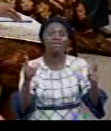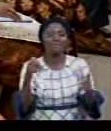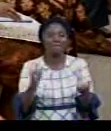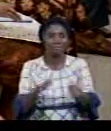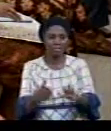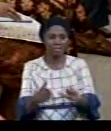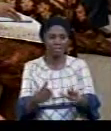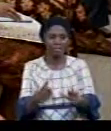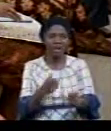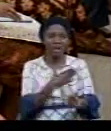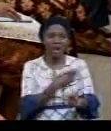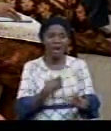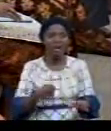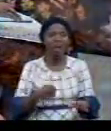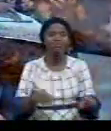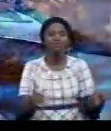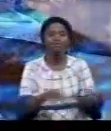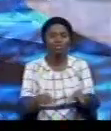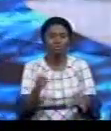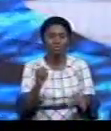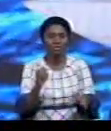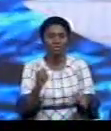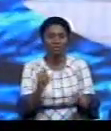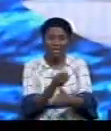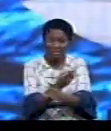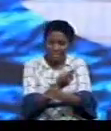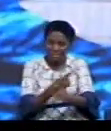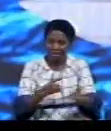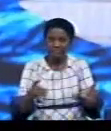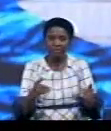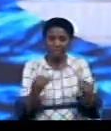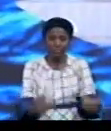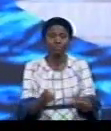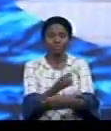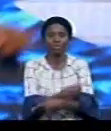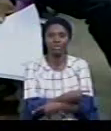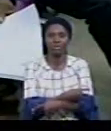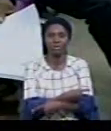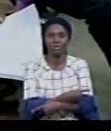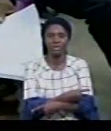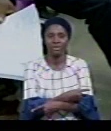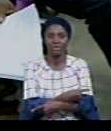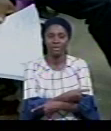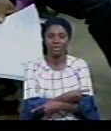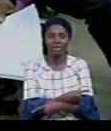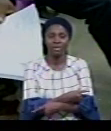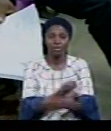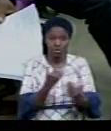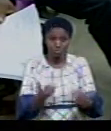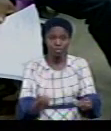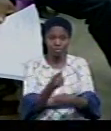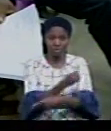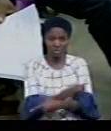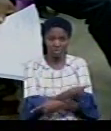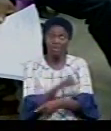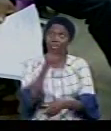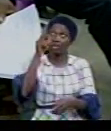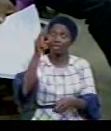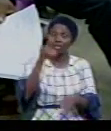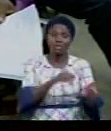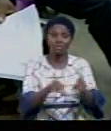And this happy moment of your life today, he doth deliver.